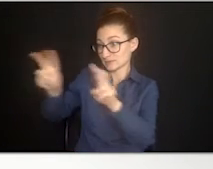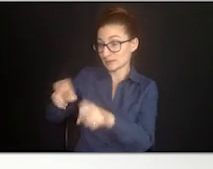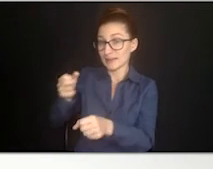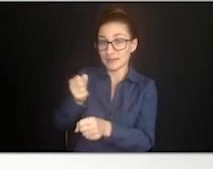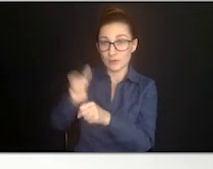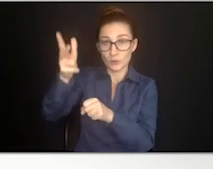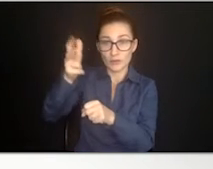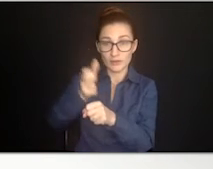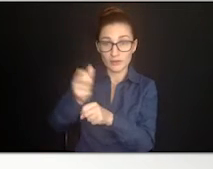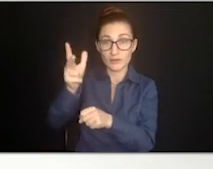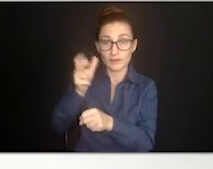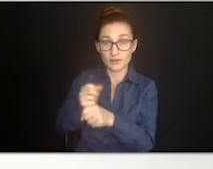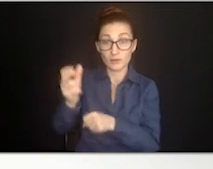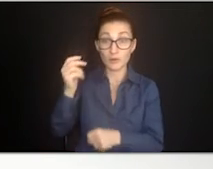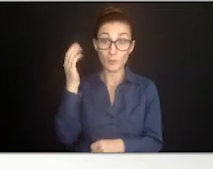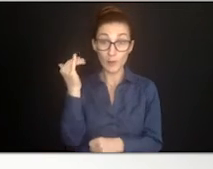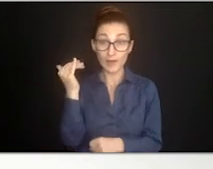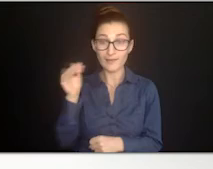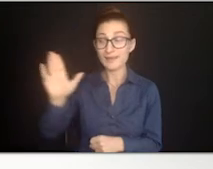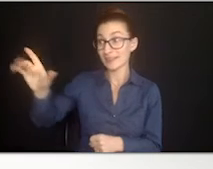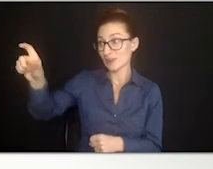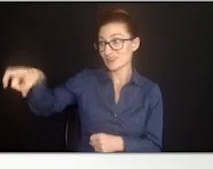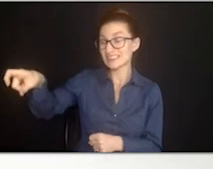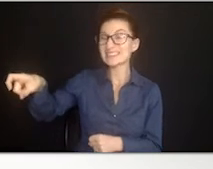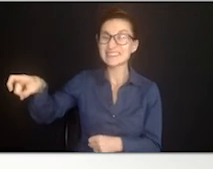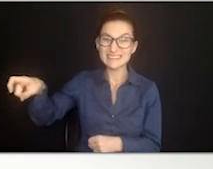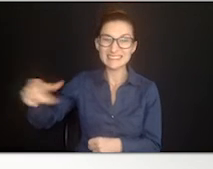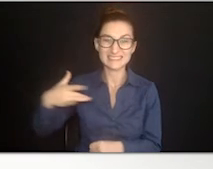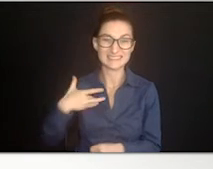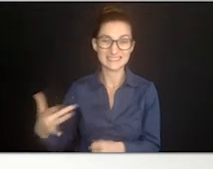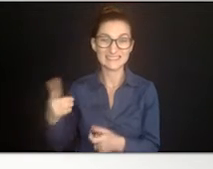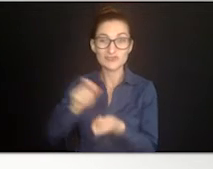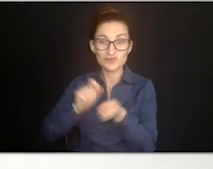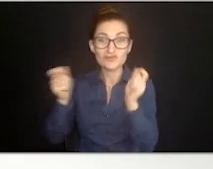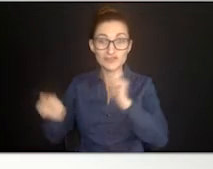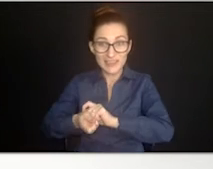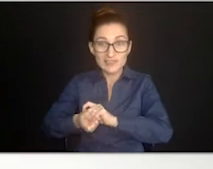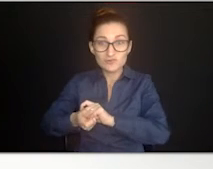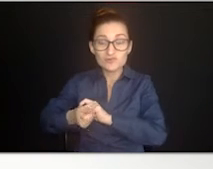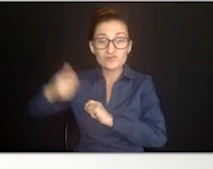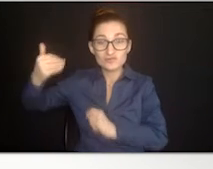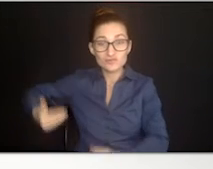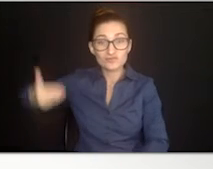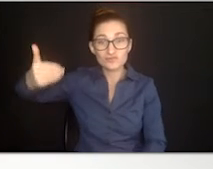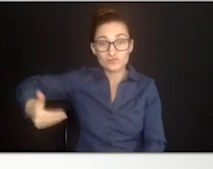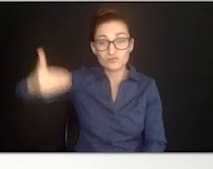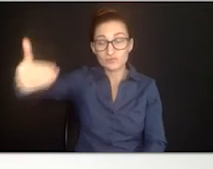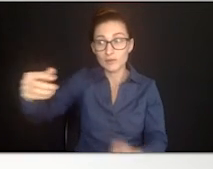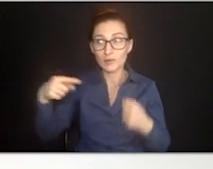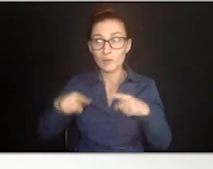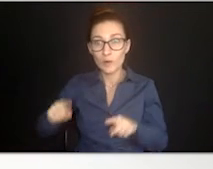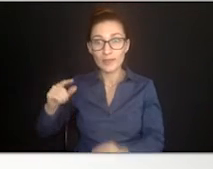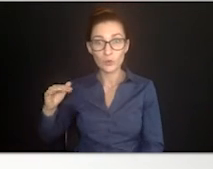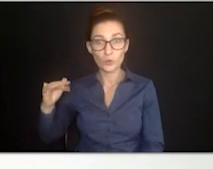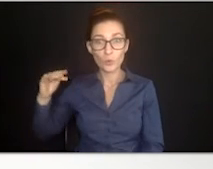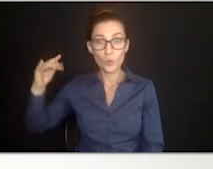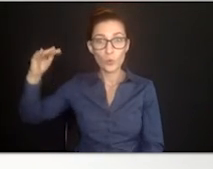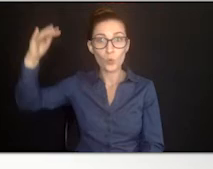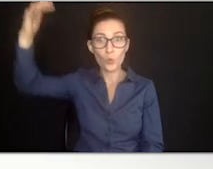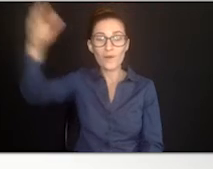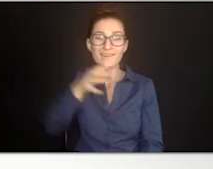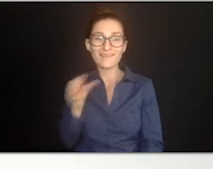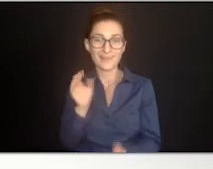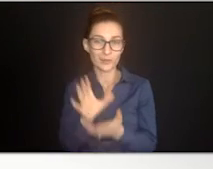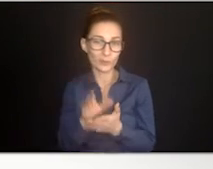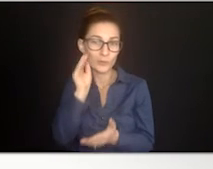years, because the needs of the students with visual impairments do change as the child grows and learns.